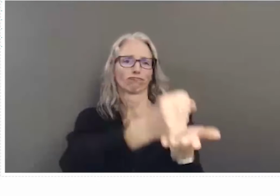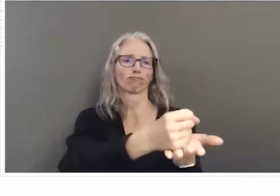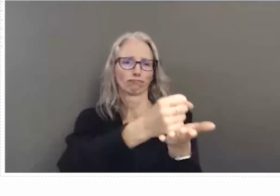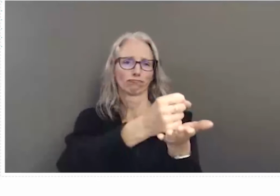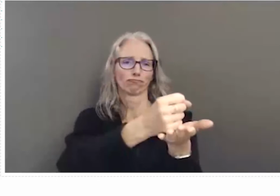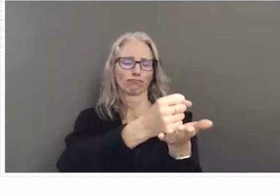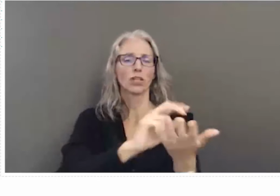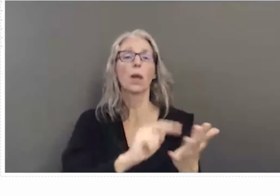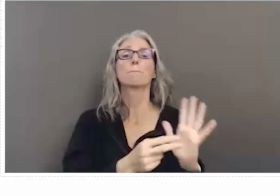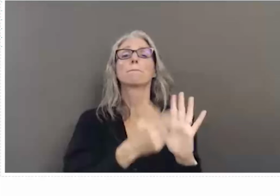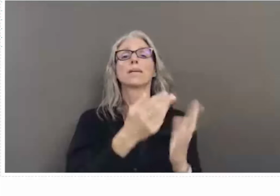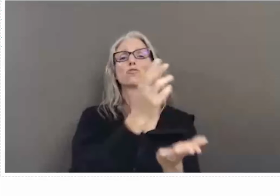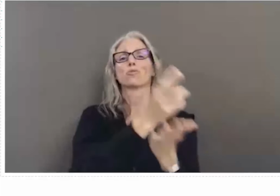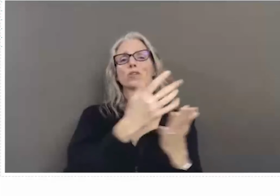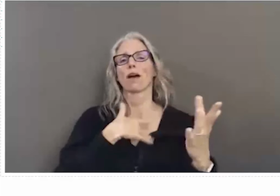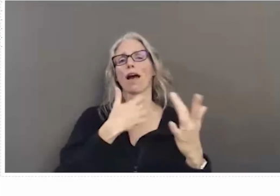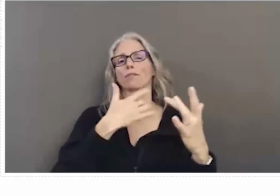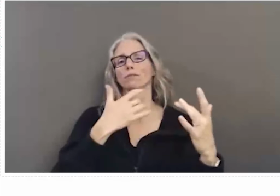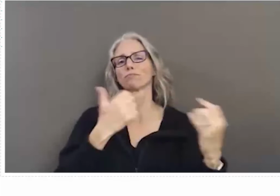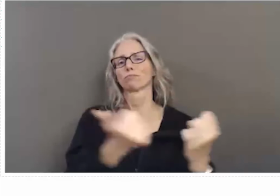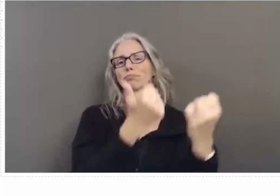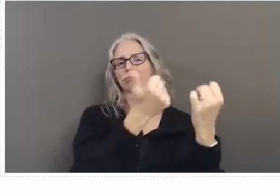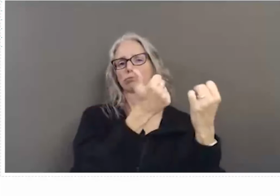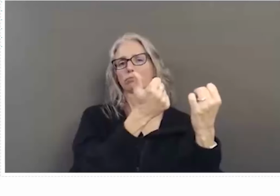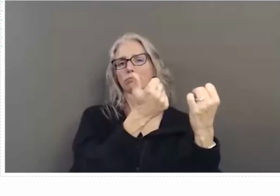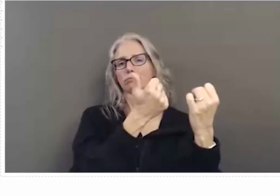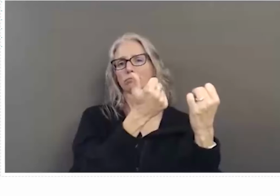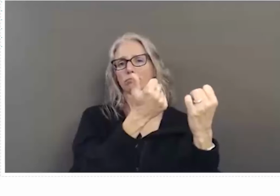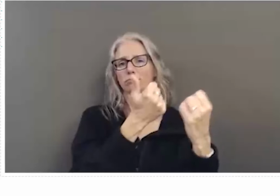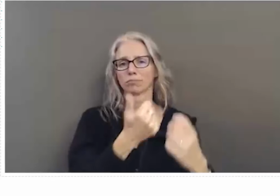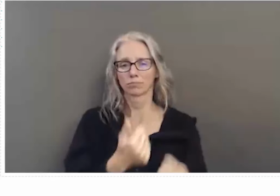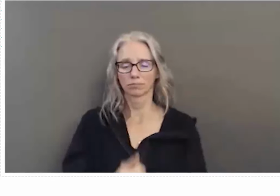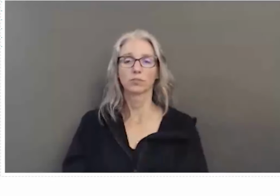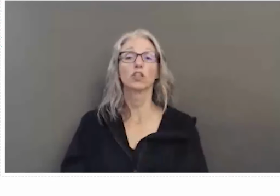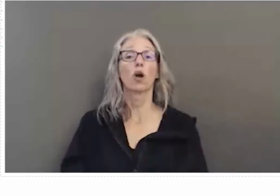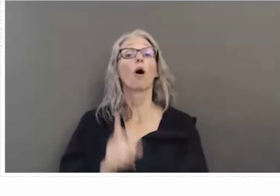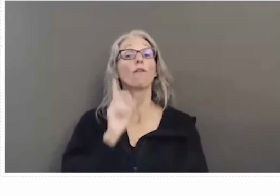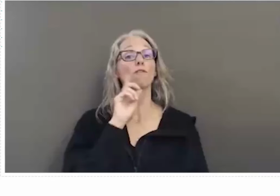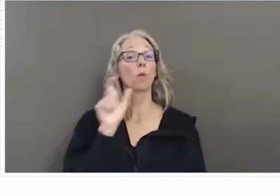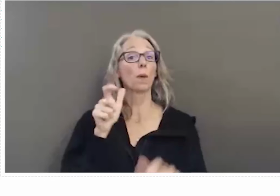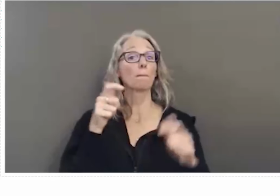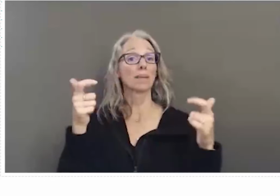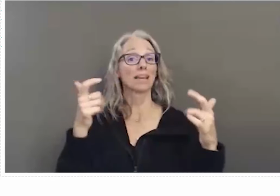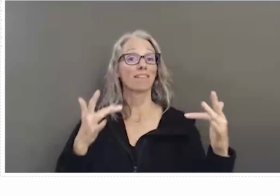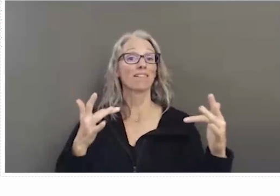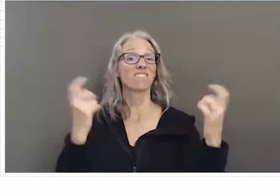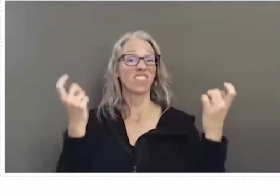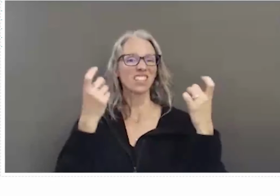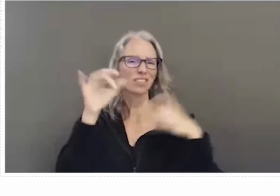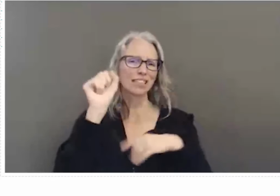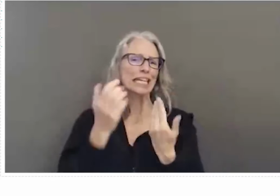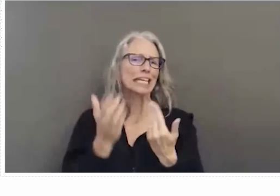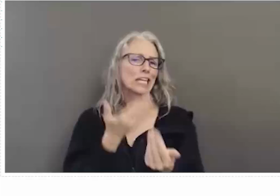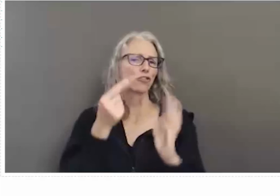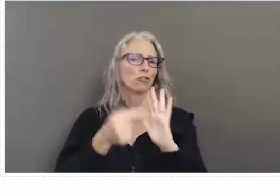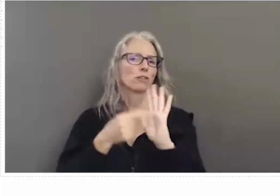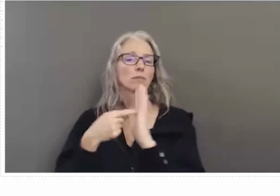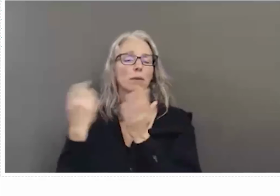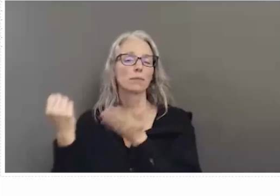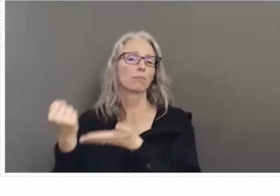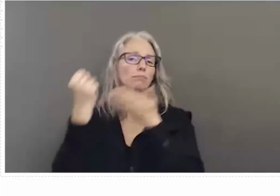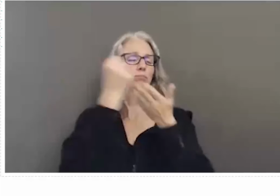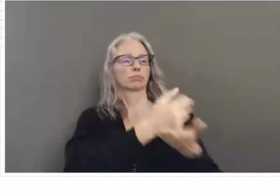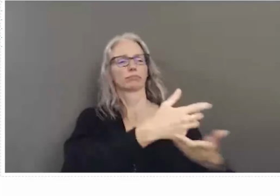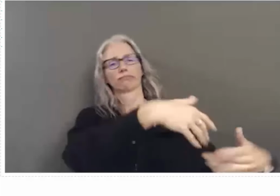activate. So there's a lot of conveniences to deal with large festivals, but to the point where there's sometimes a misalignment in terms of value. That's also